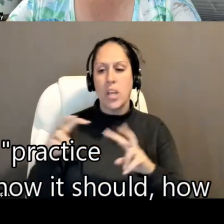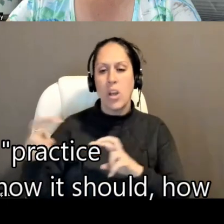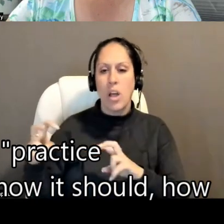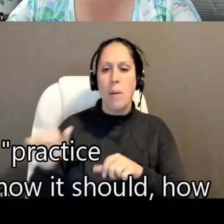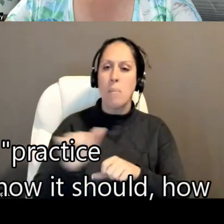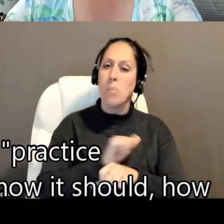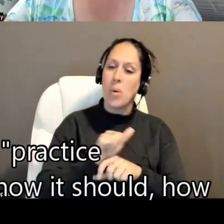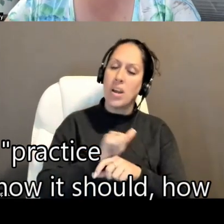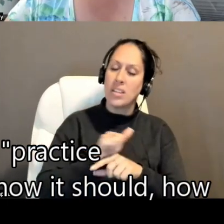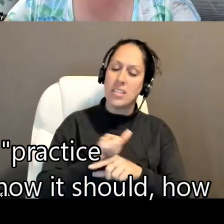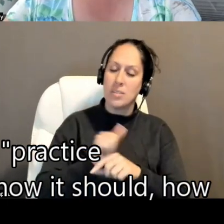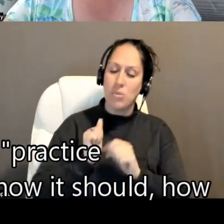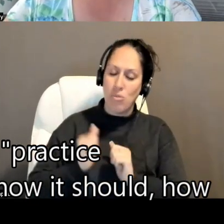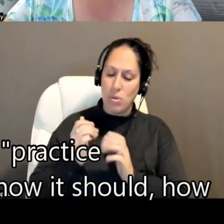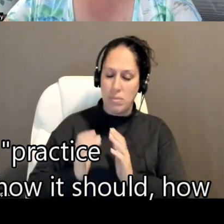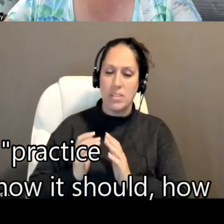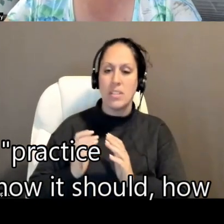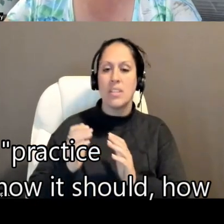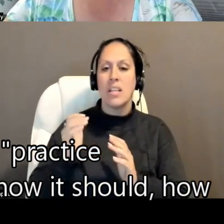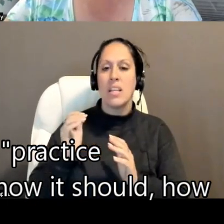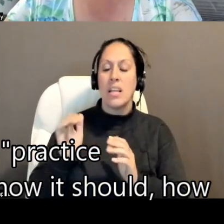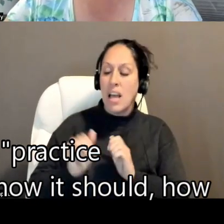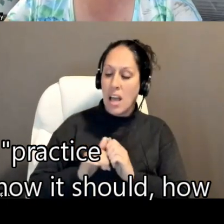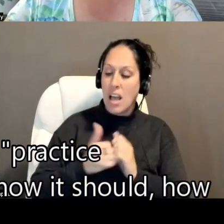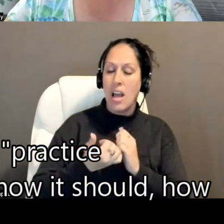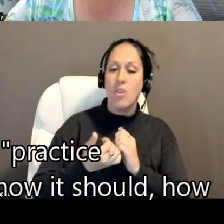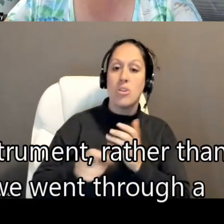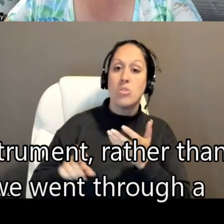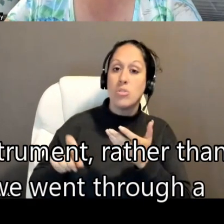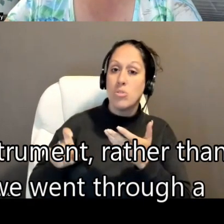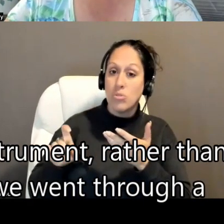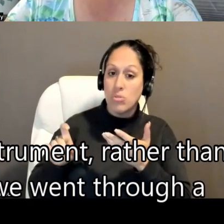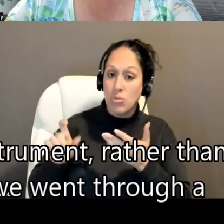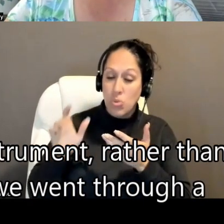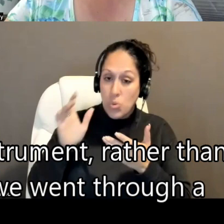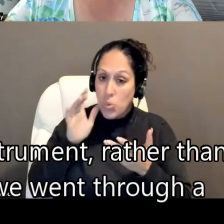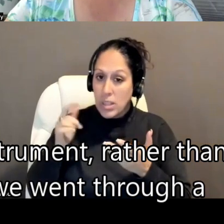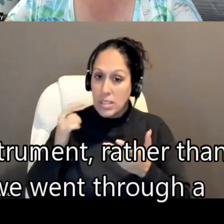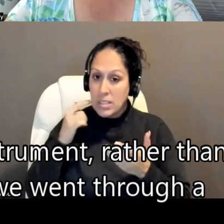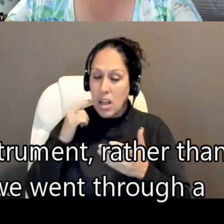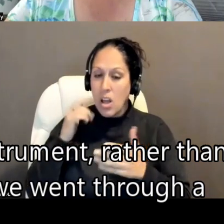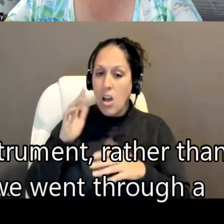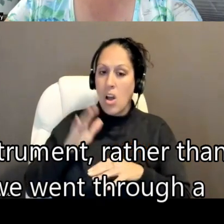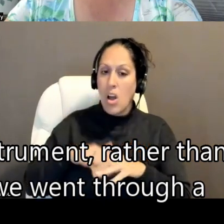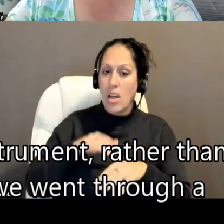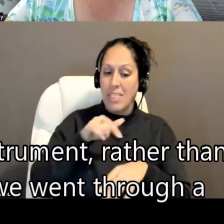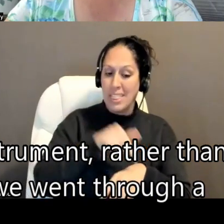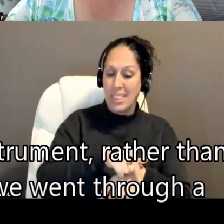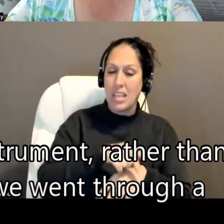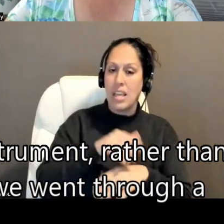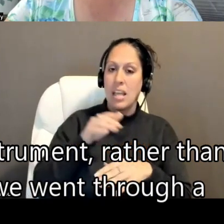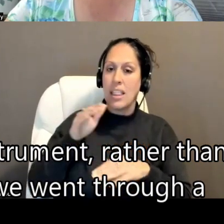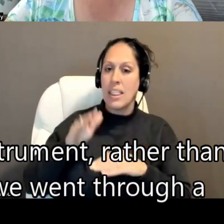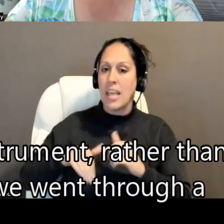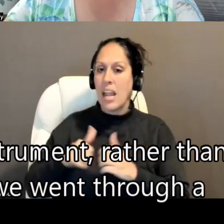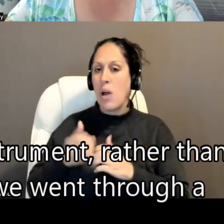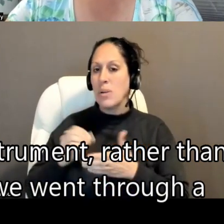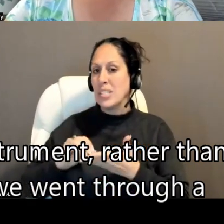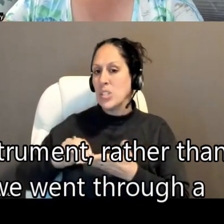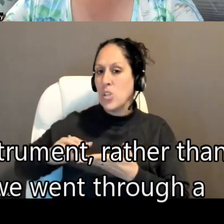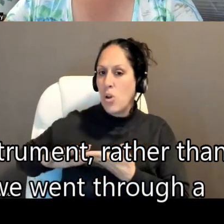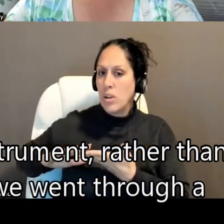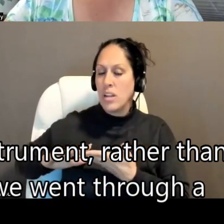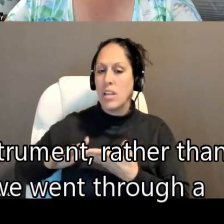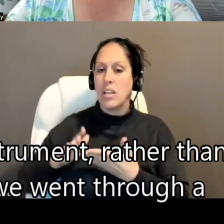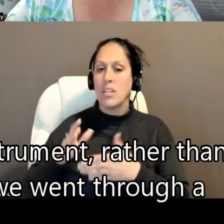practice performances, which is how it would sound on the instrument rather than how it's notated out.